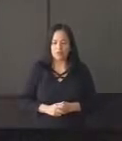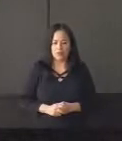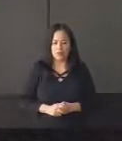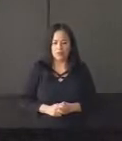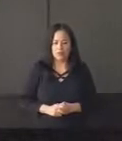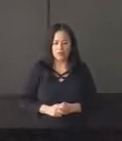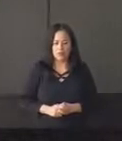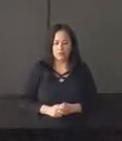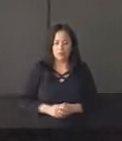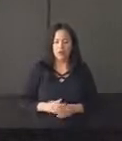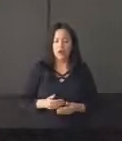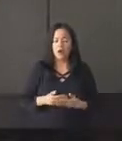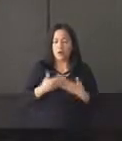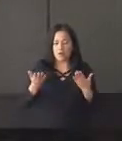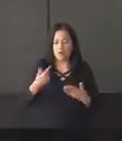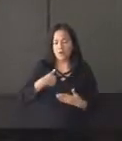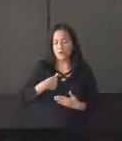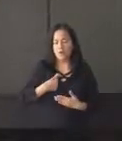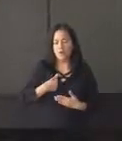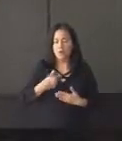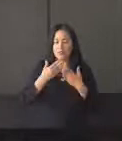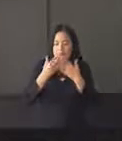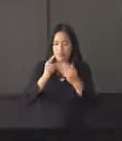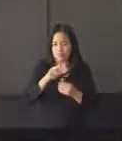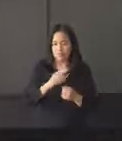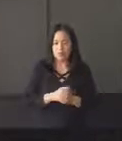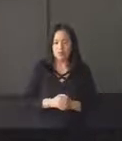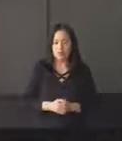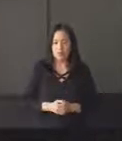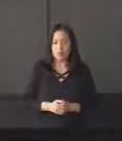And I ask you to